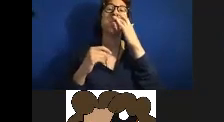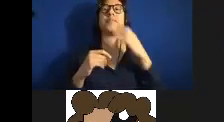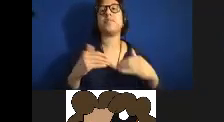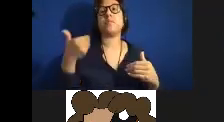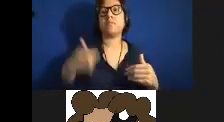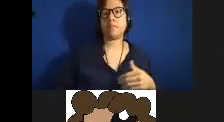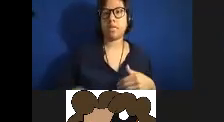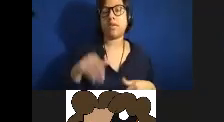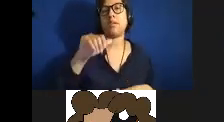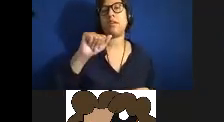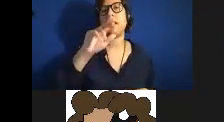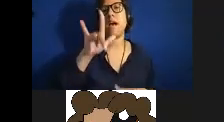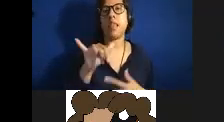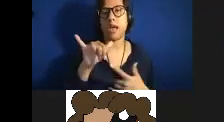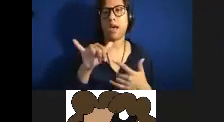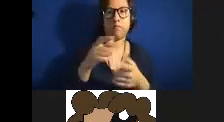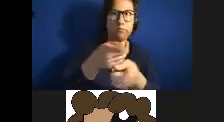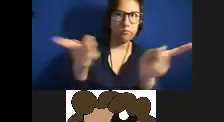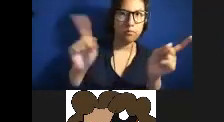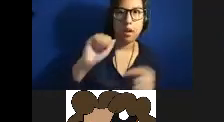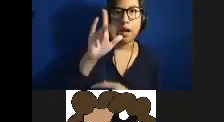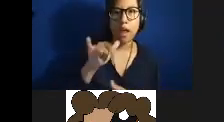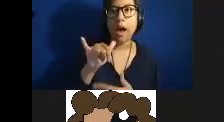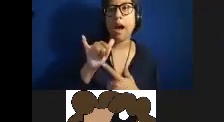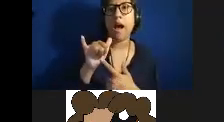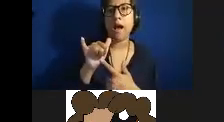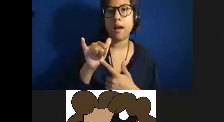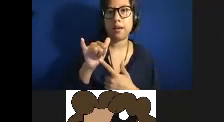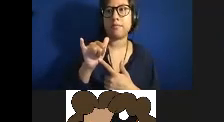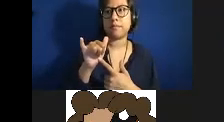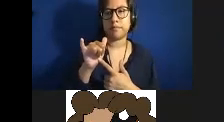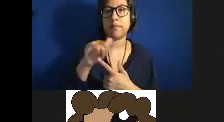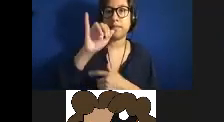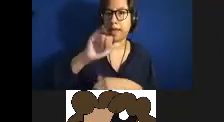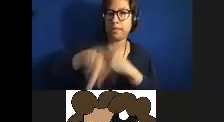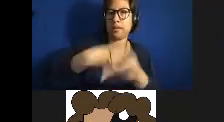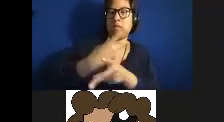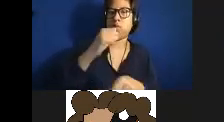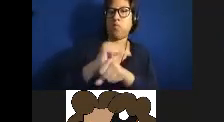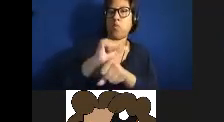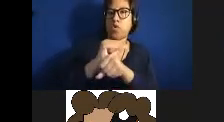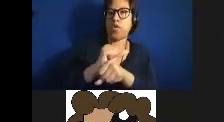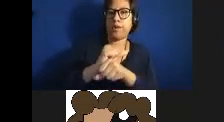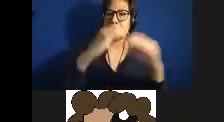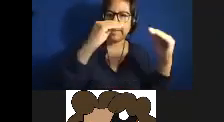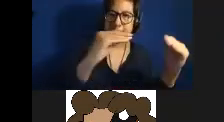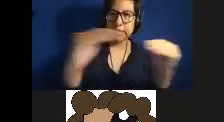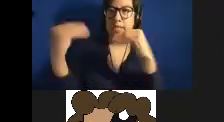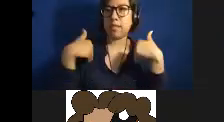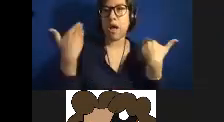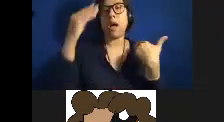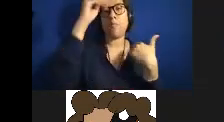as an ally, right, like, not only doing those work, not only doing the work to teach boys and young men, but also